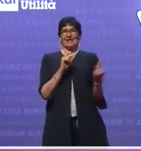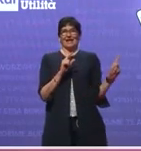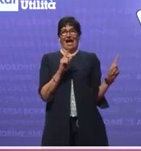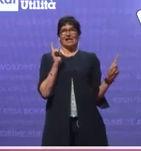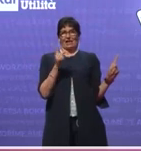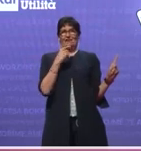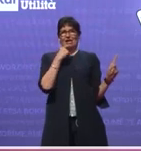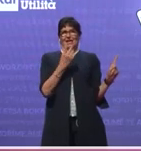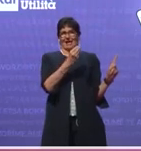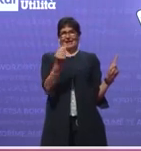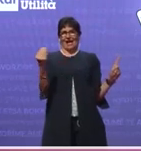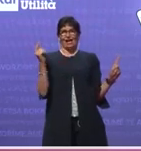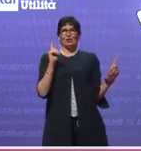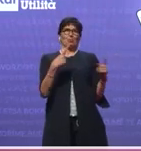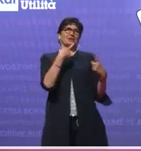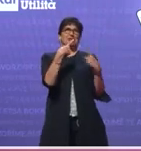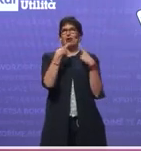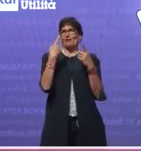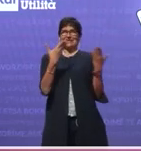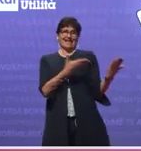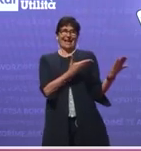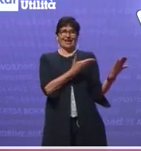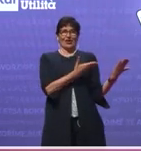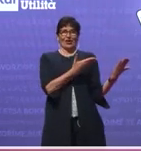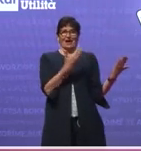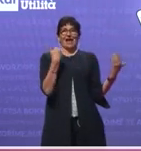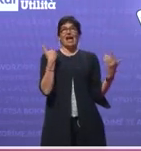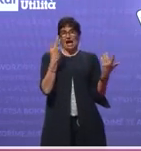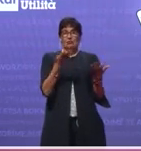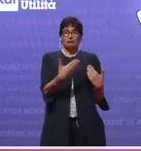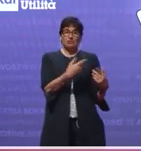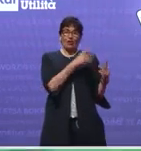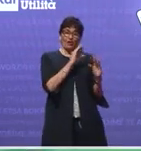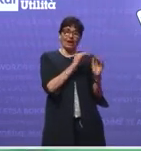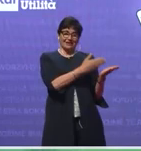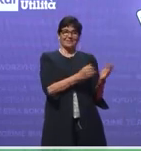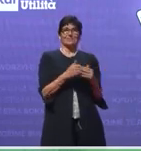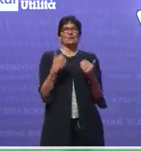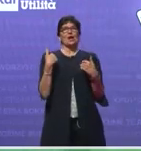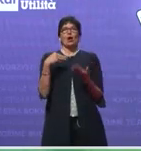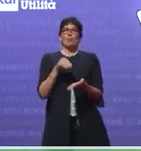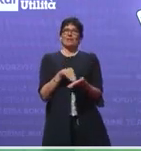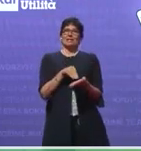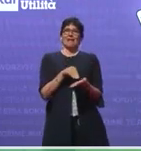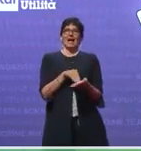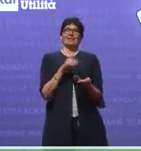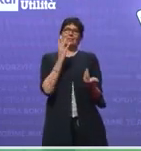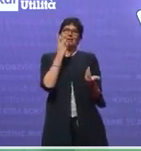here to tell you a little bit about why we might want to